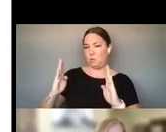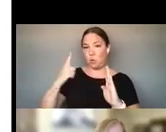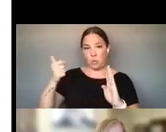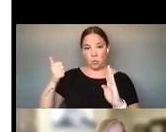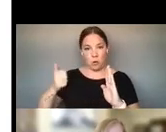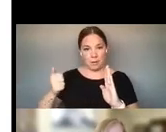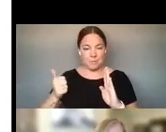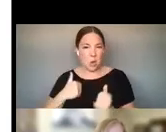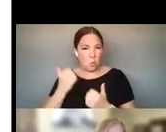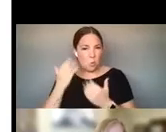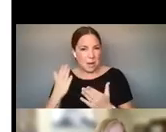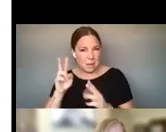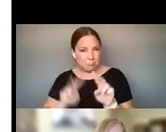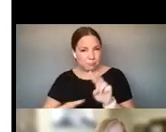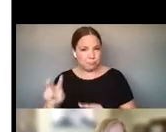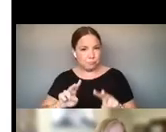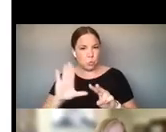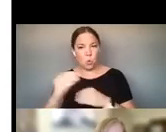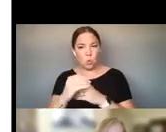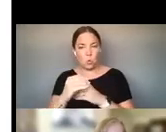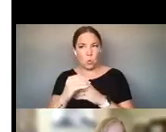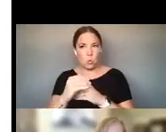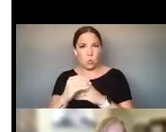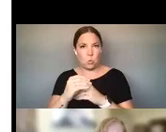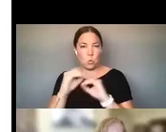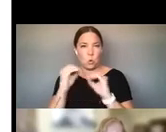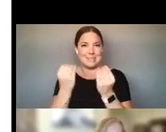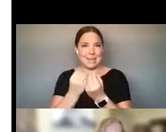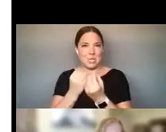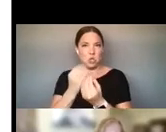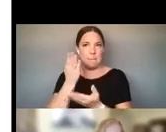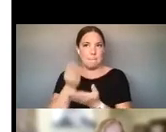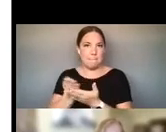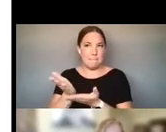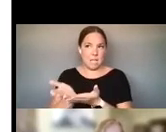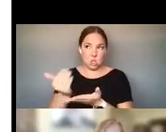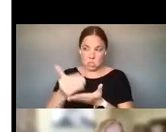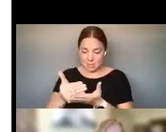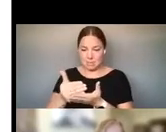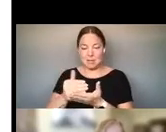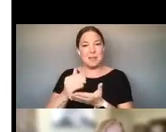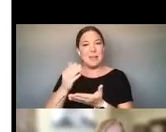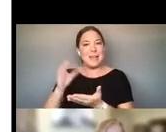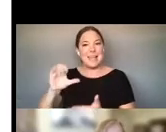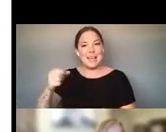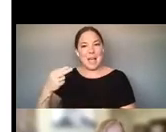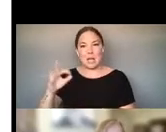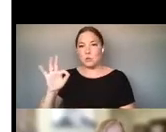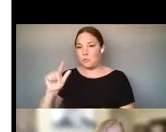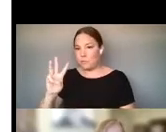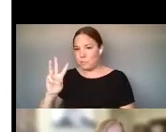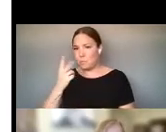look at your organization's budget, your cash flow and thinking about what would work best for you.